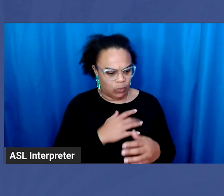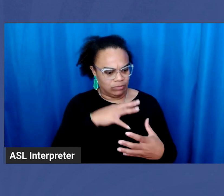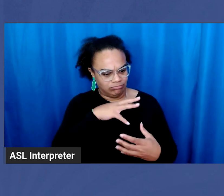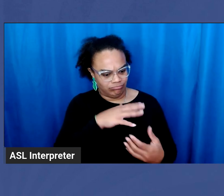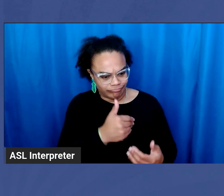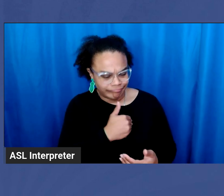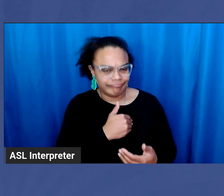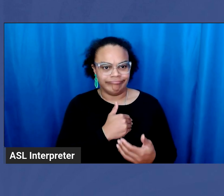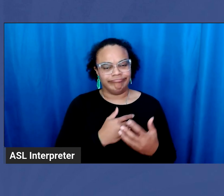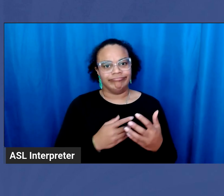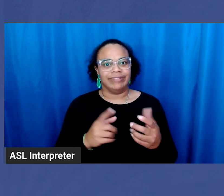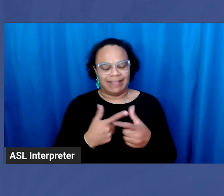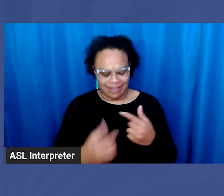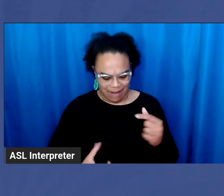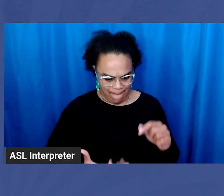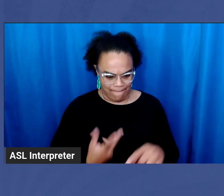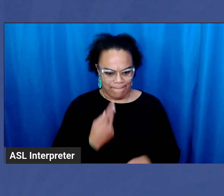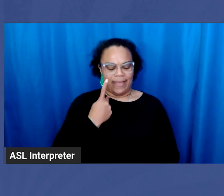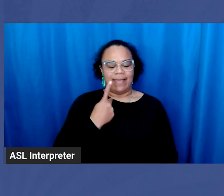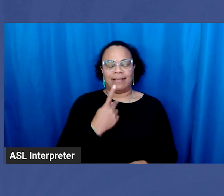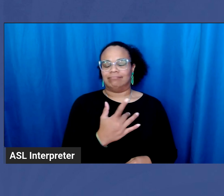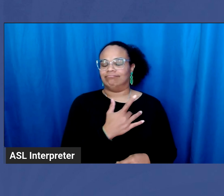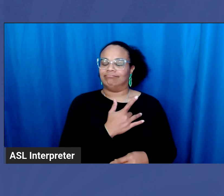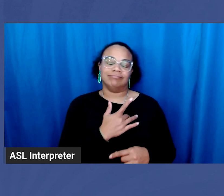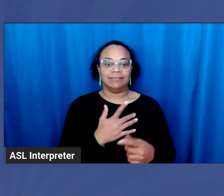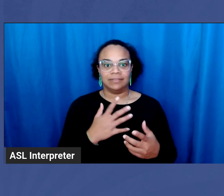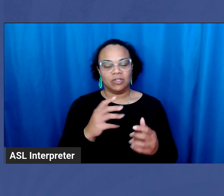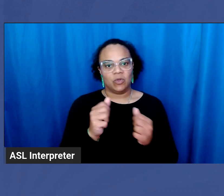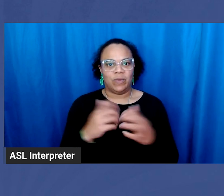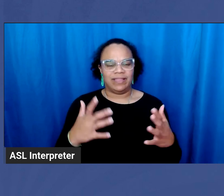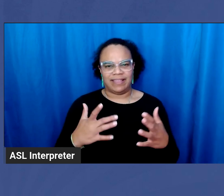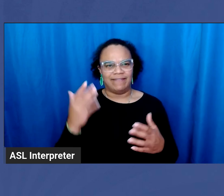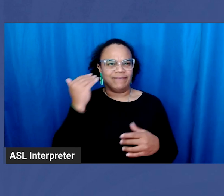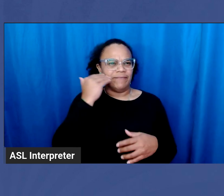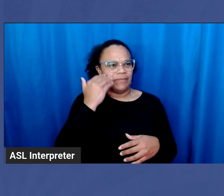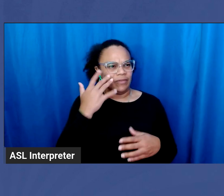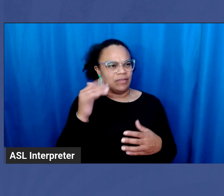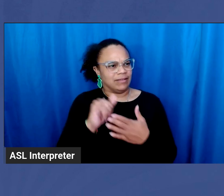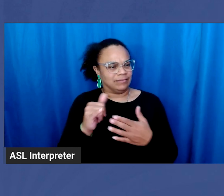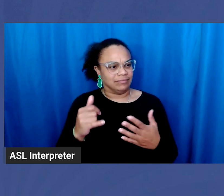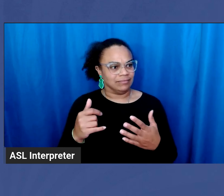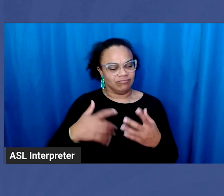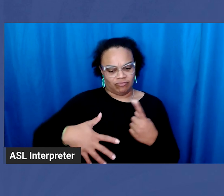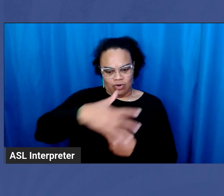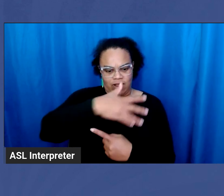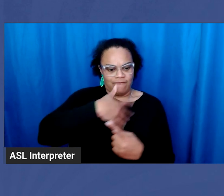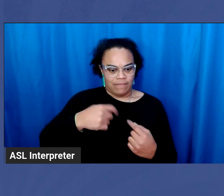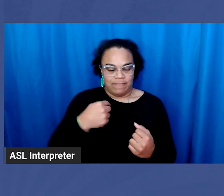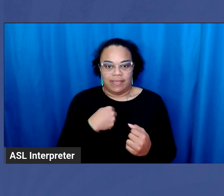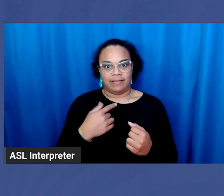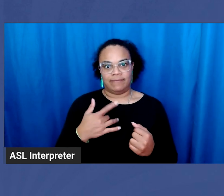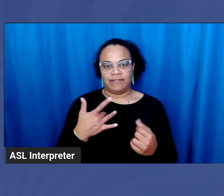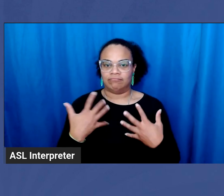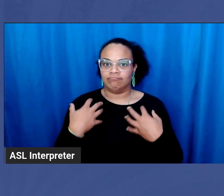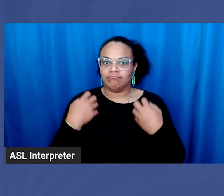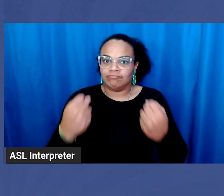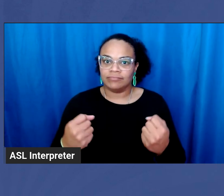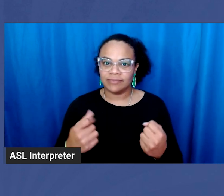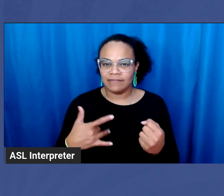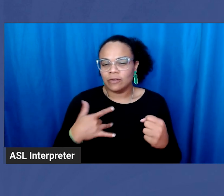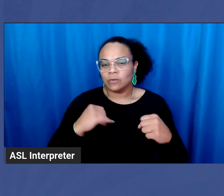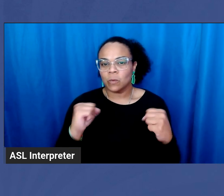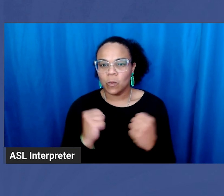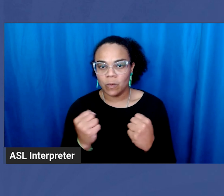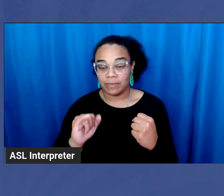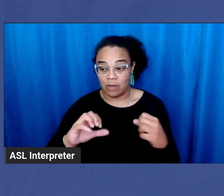with a strange and unfamiliar resilience wrapped around me like a cloak, icy and cold. The cold fills my